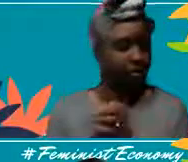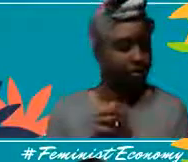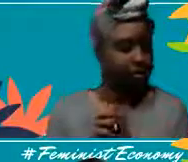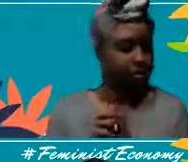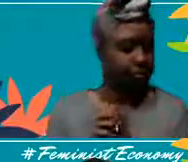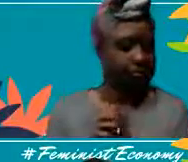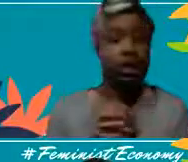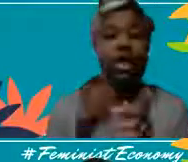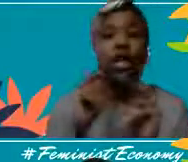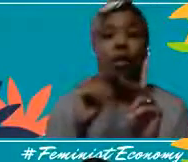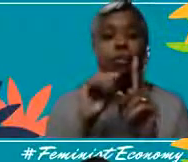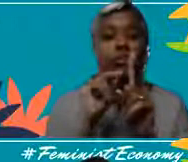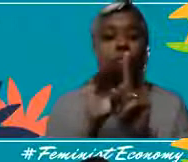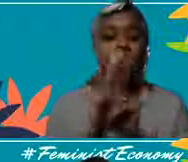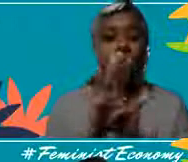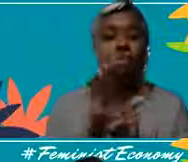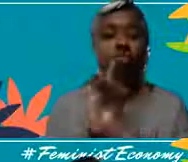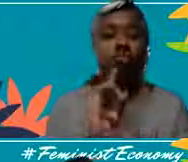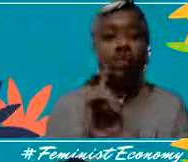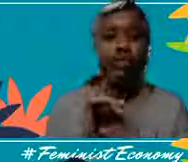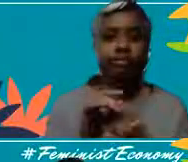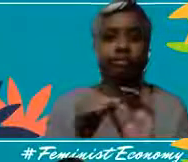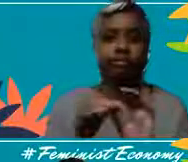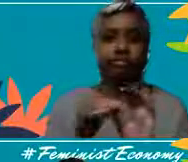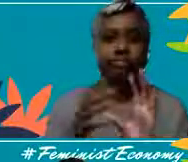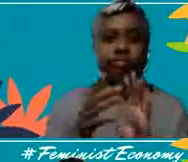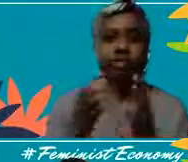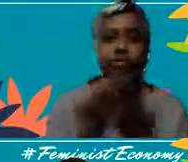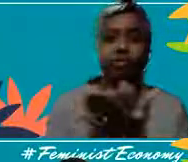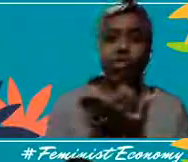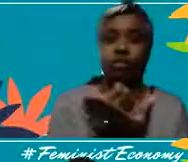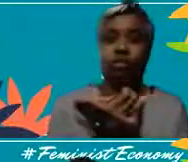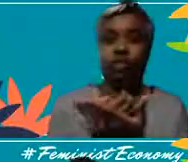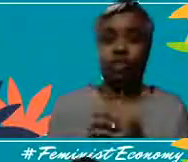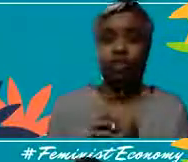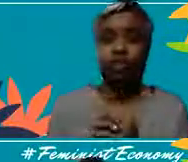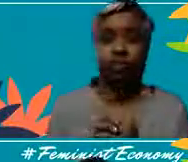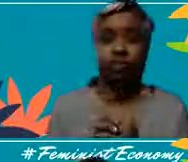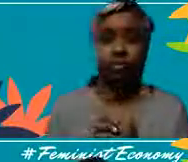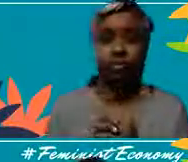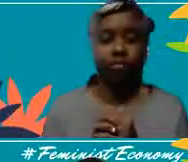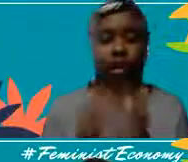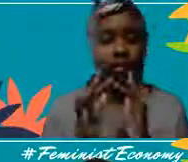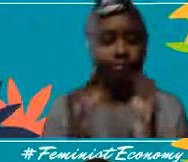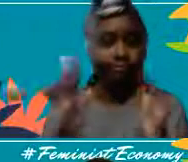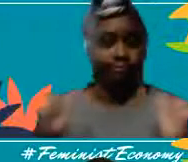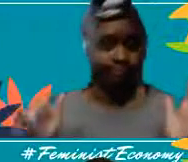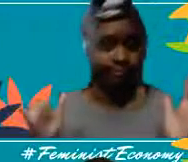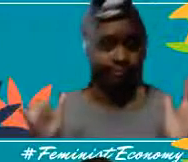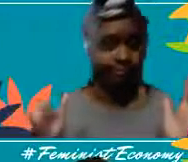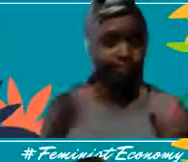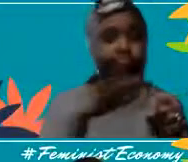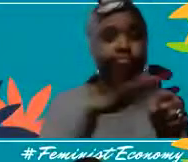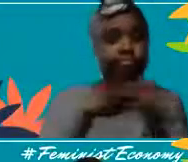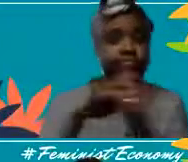our current extractive economy to a regenerative feminist one in a variety of areas,